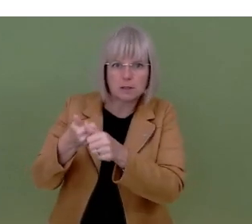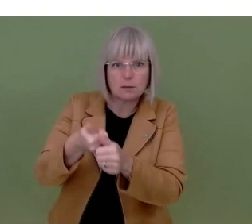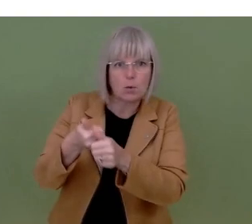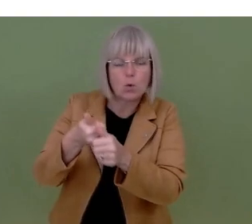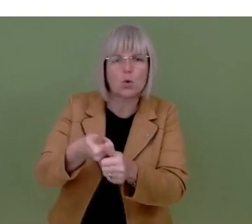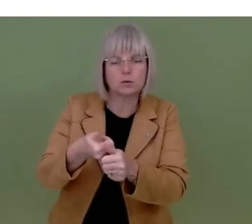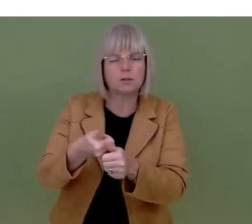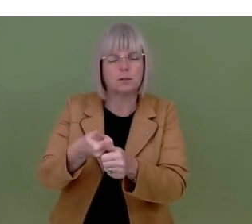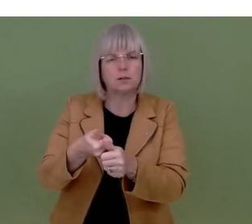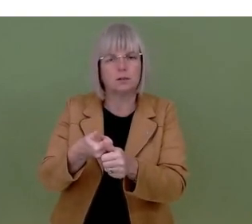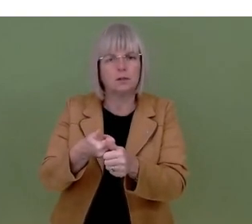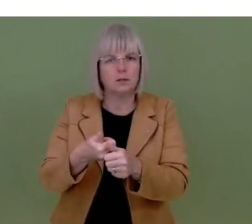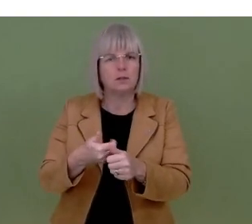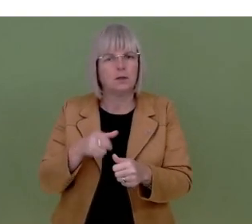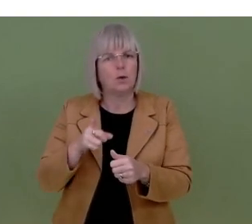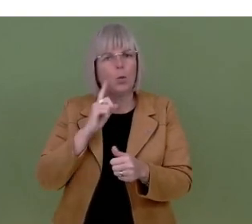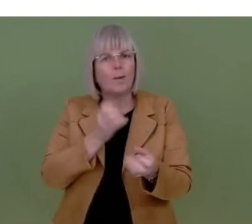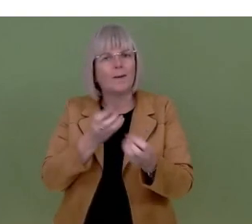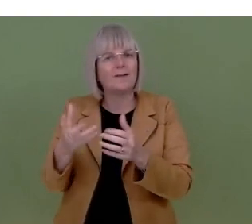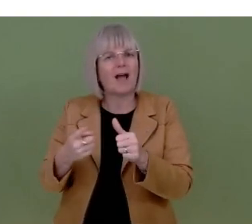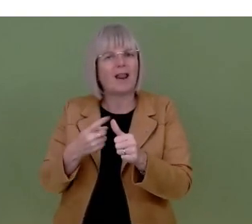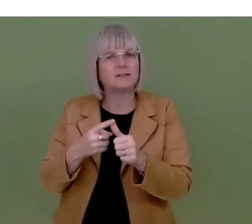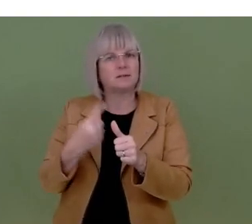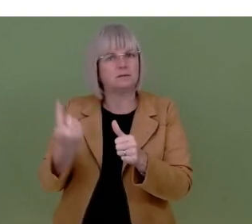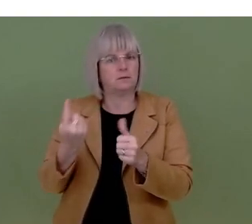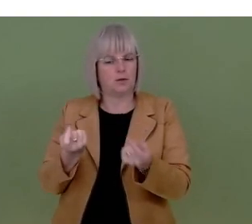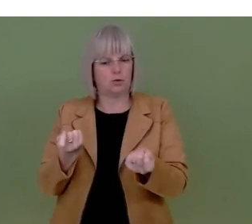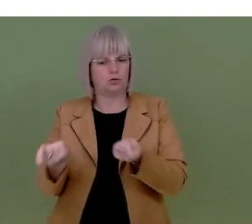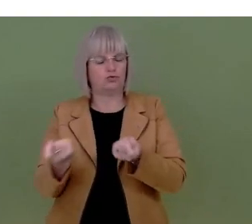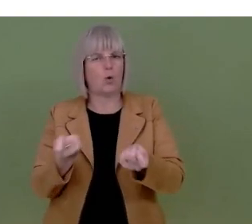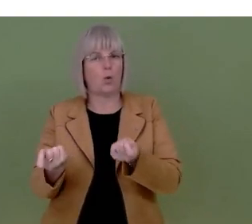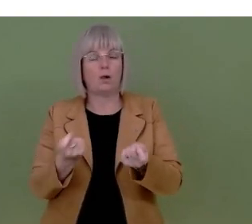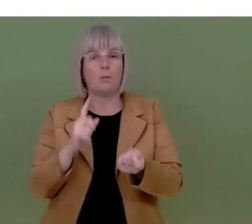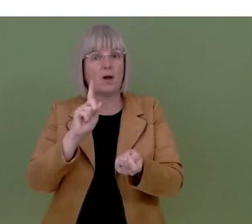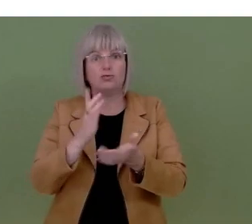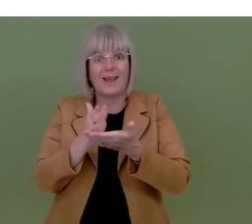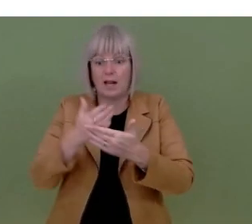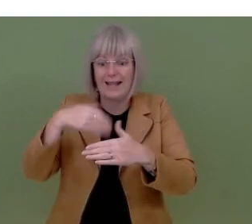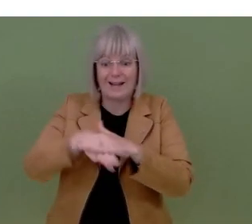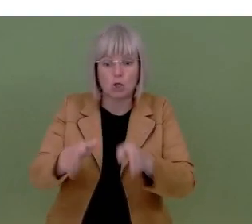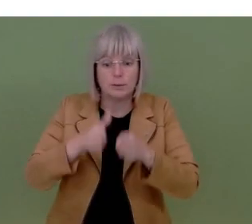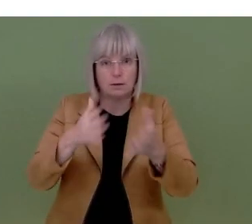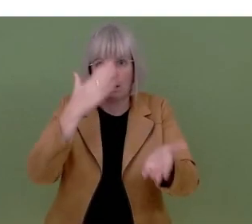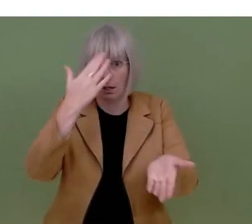measure of control entering what was basically an unknown situation.